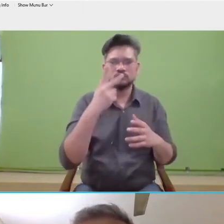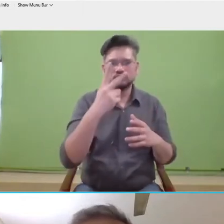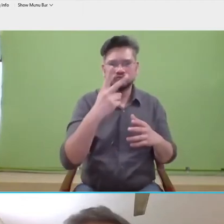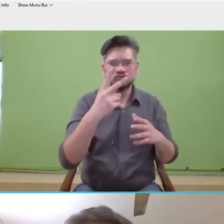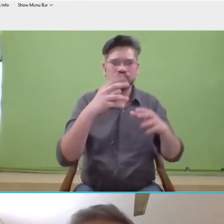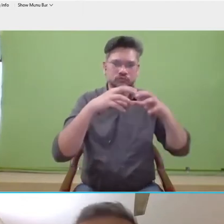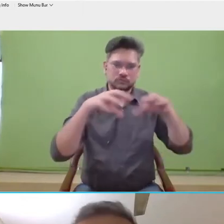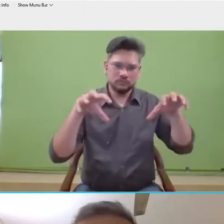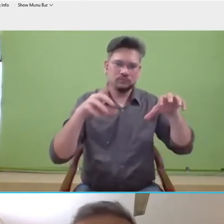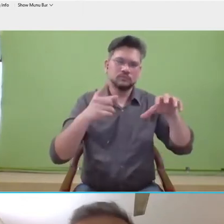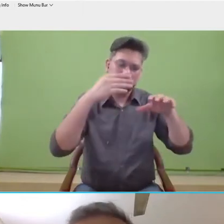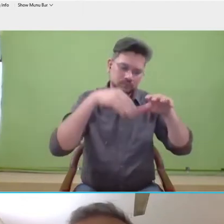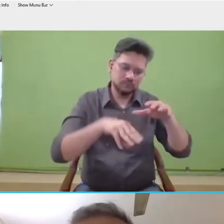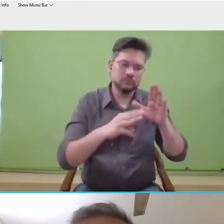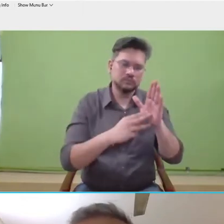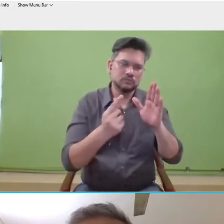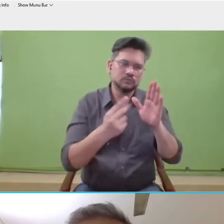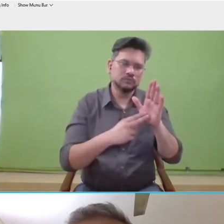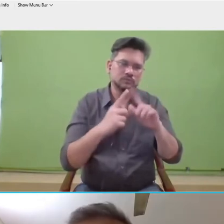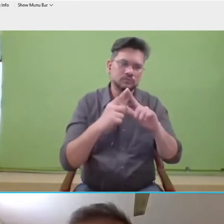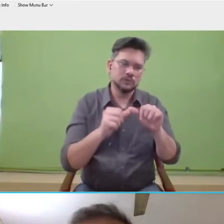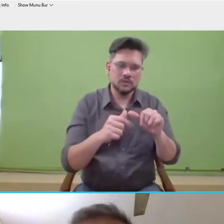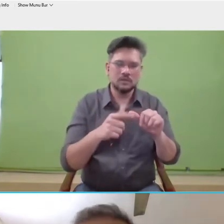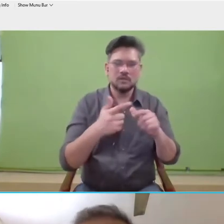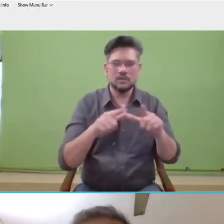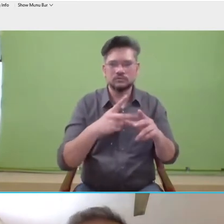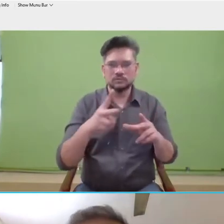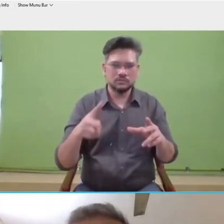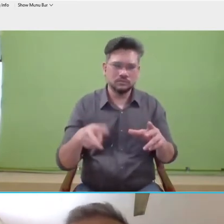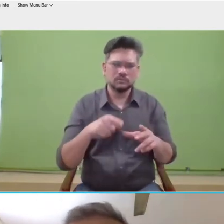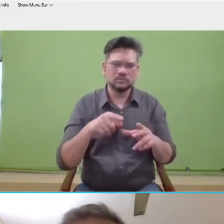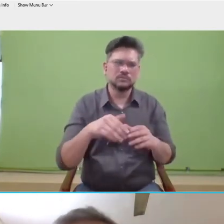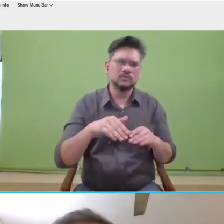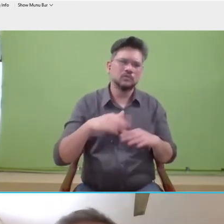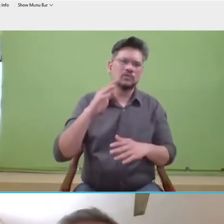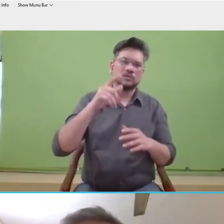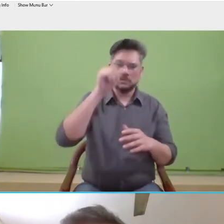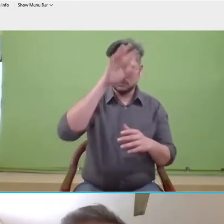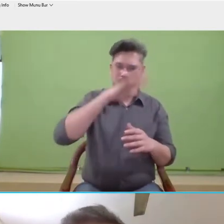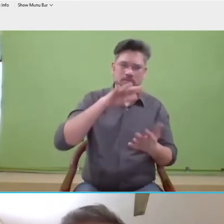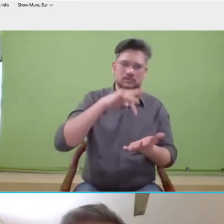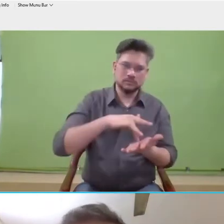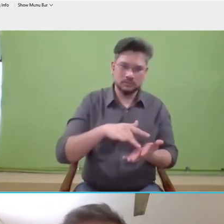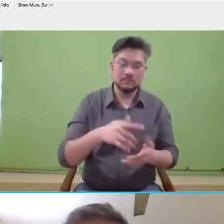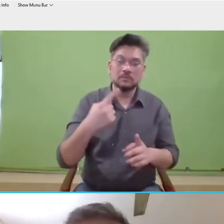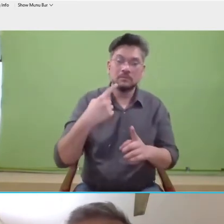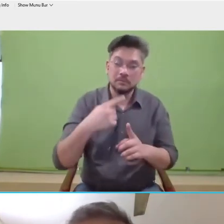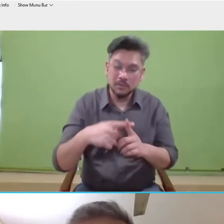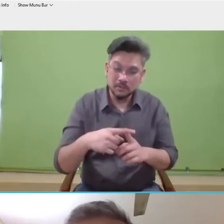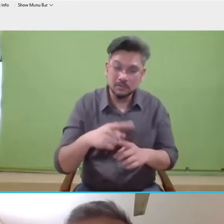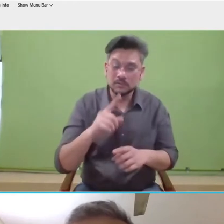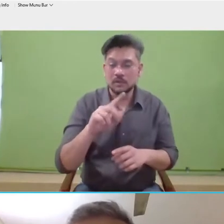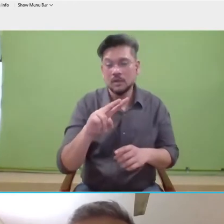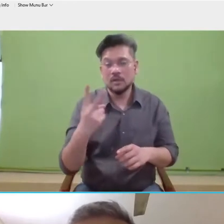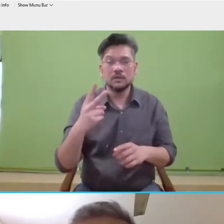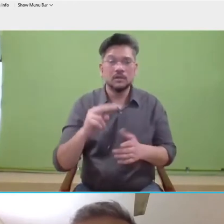languages are mostly dominated in central india but also there is one language in the northeast it's like the